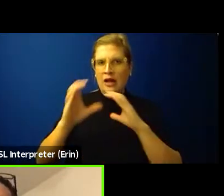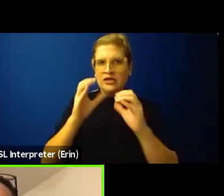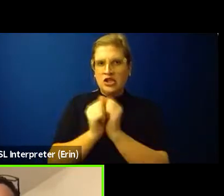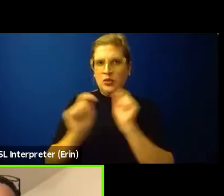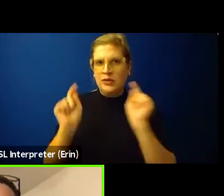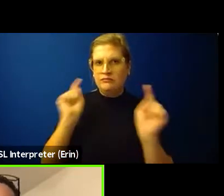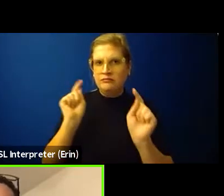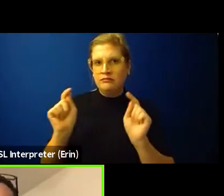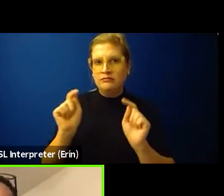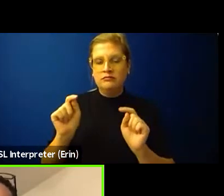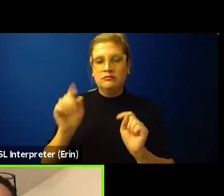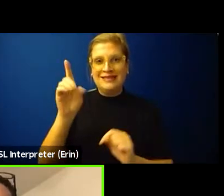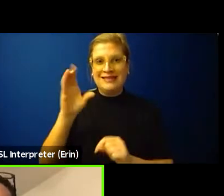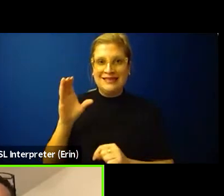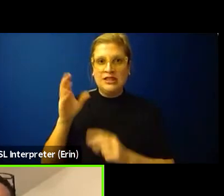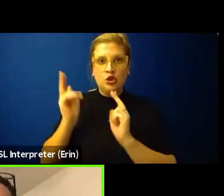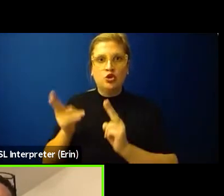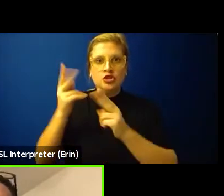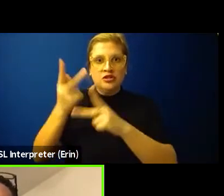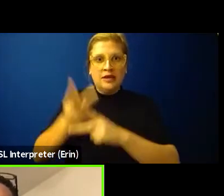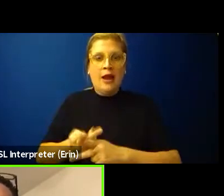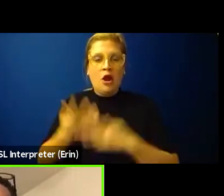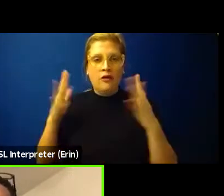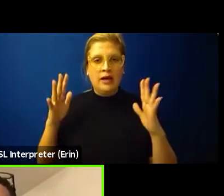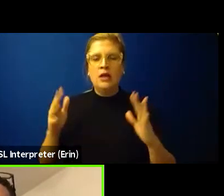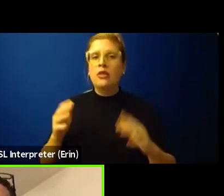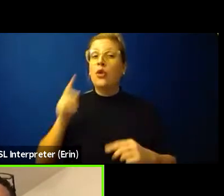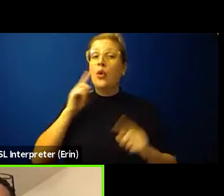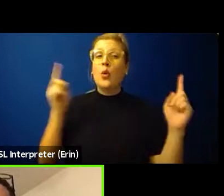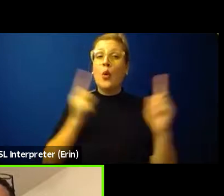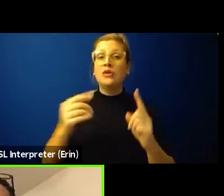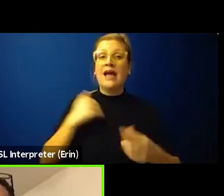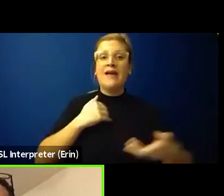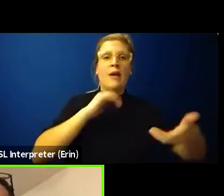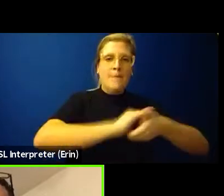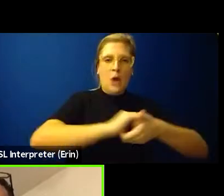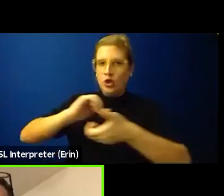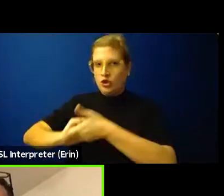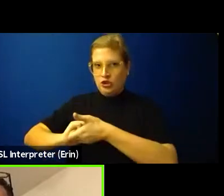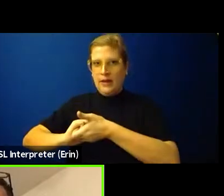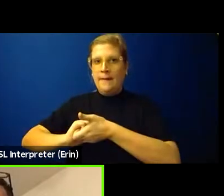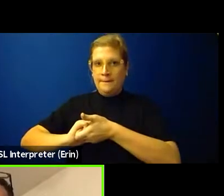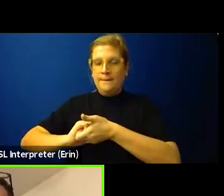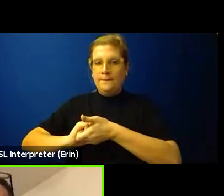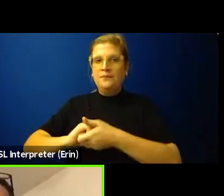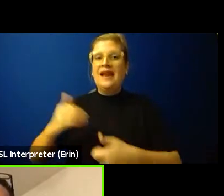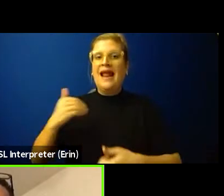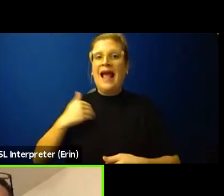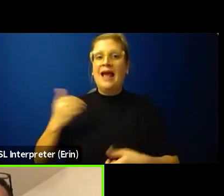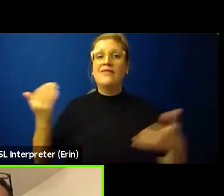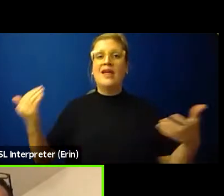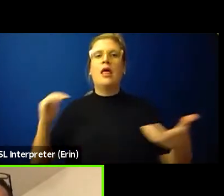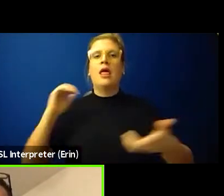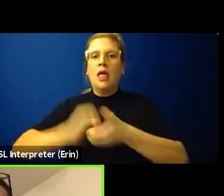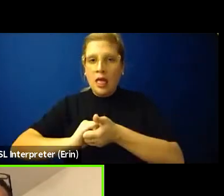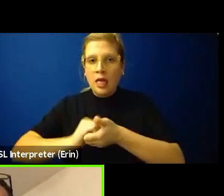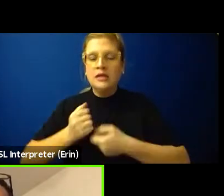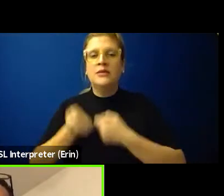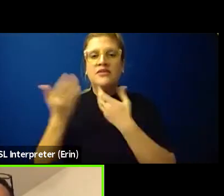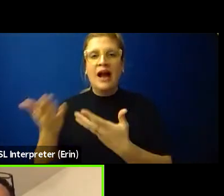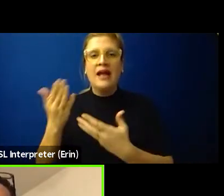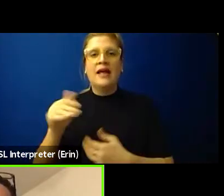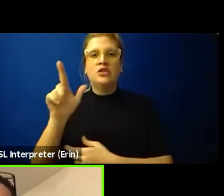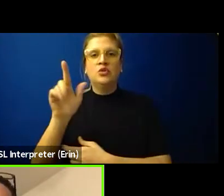district. And so the goal is to work in partnership with these organizations and really serve as a buffer in providing that 24/7